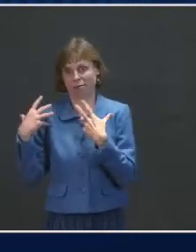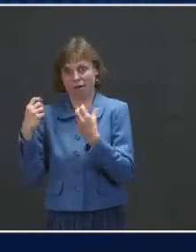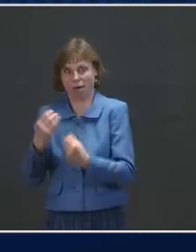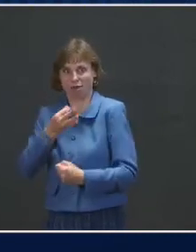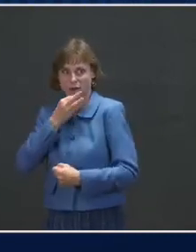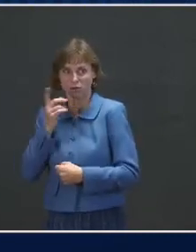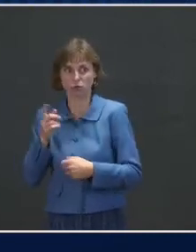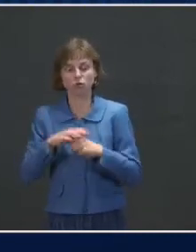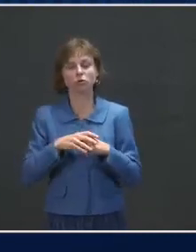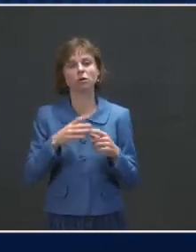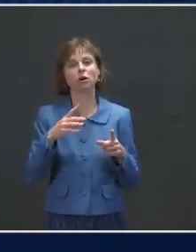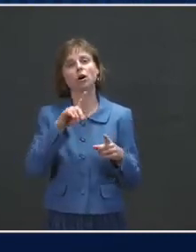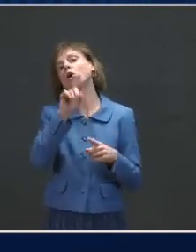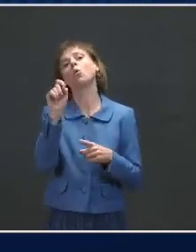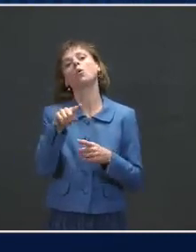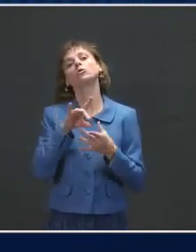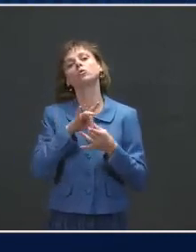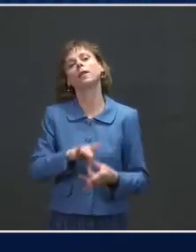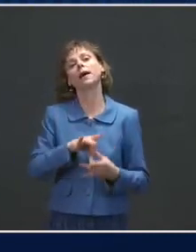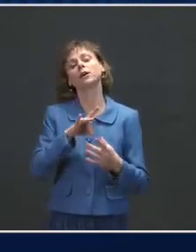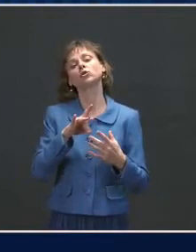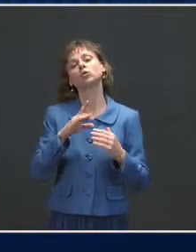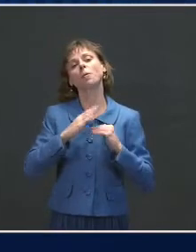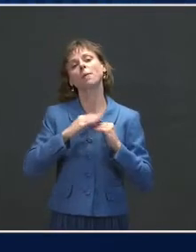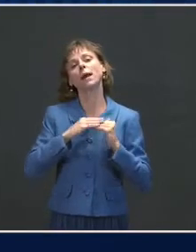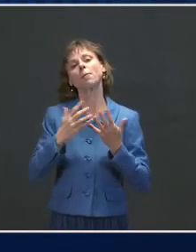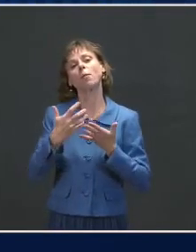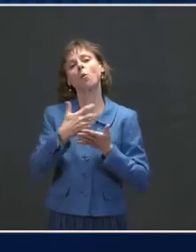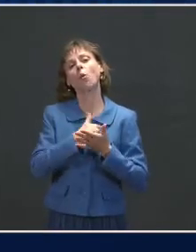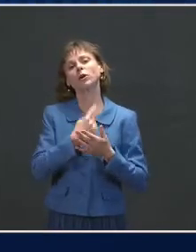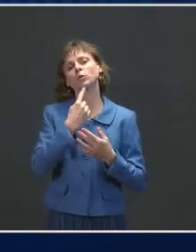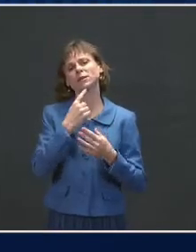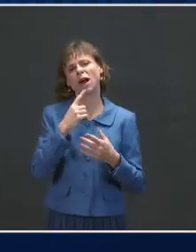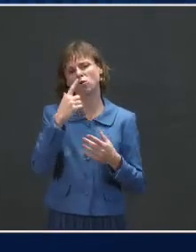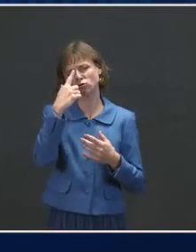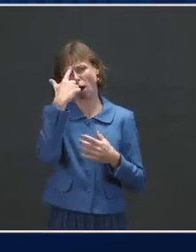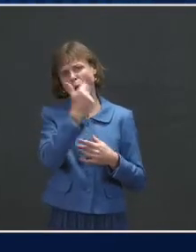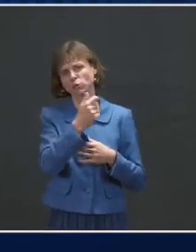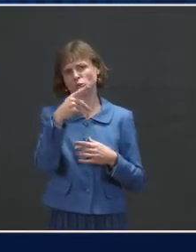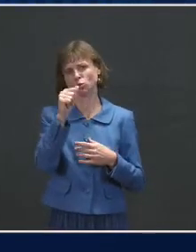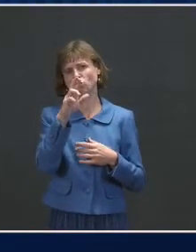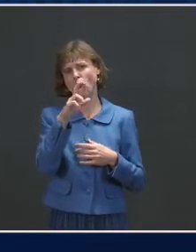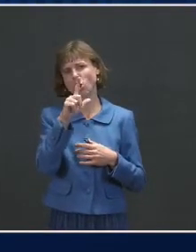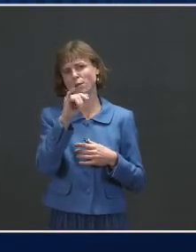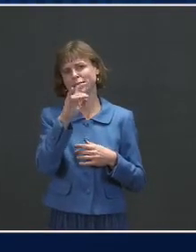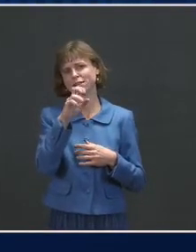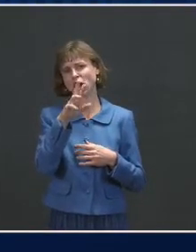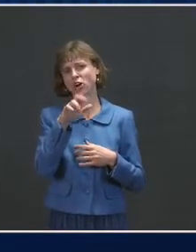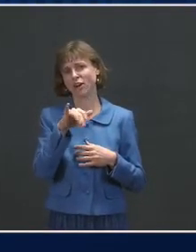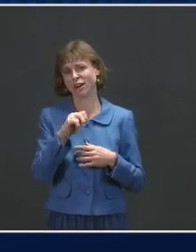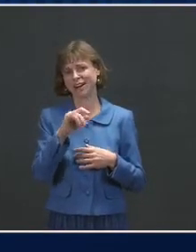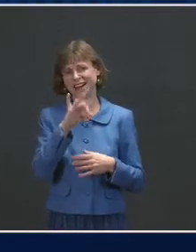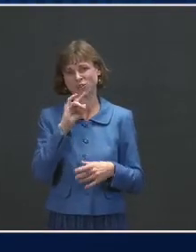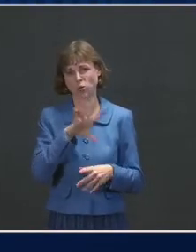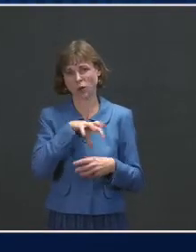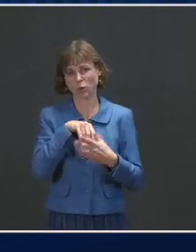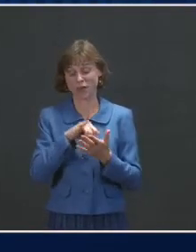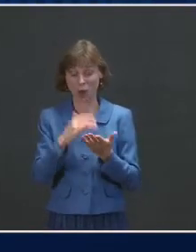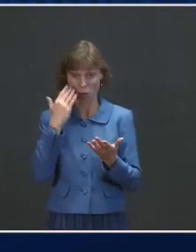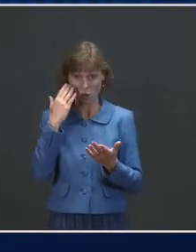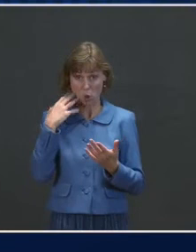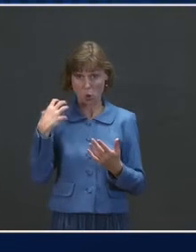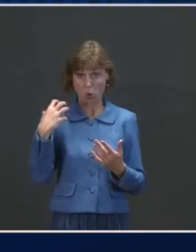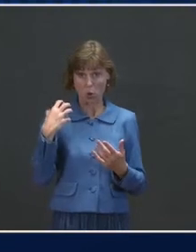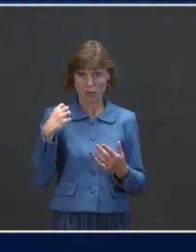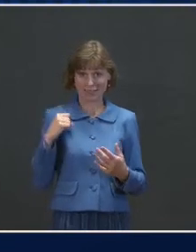One on the minimum wage. You're saying it's up to the parliamentarian to make a decision about whether that can be included in here. Of course, we know Senator Sanders said they're still waiting